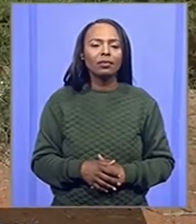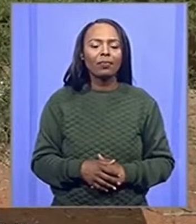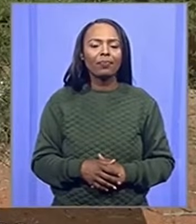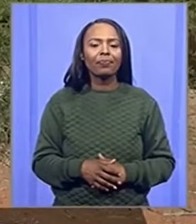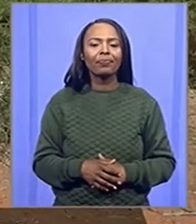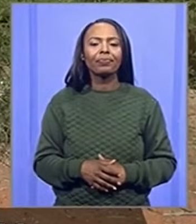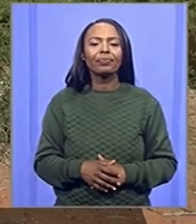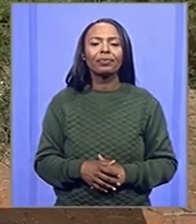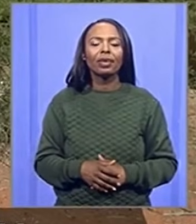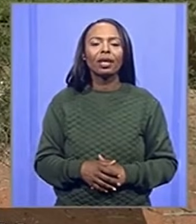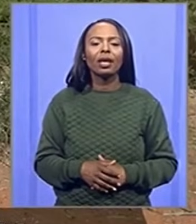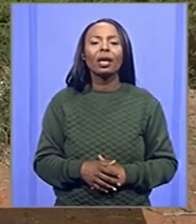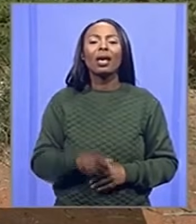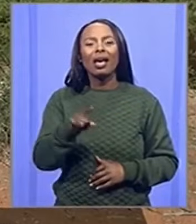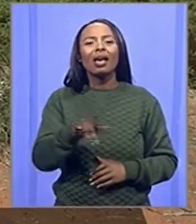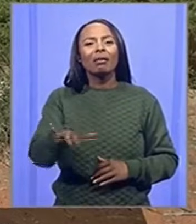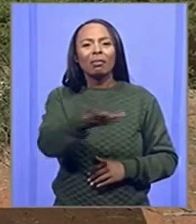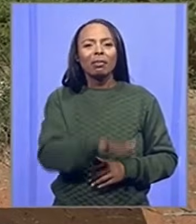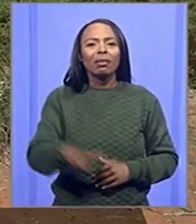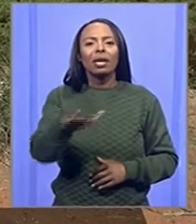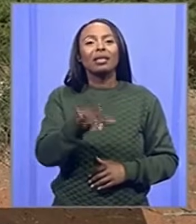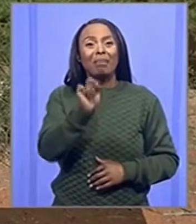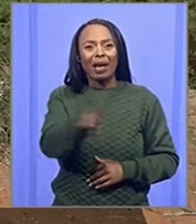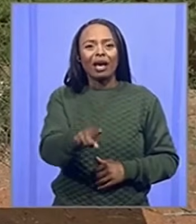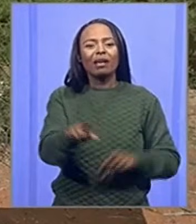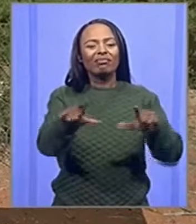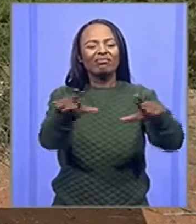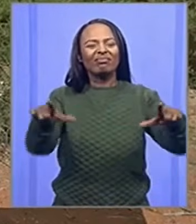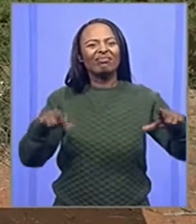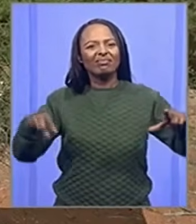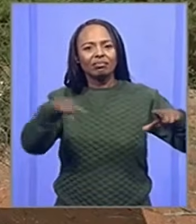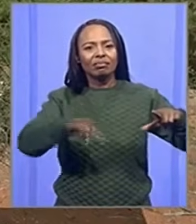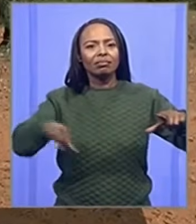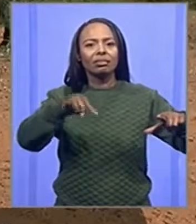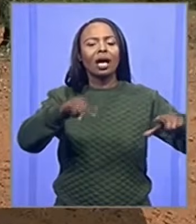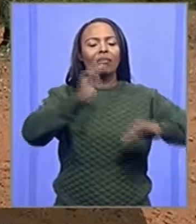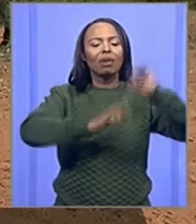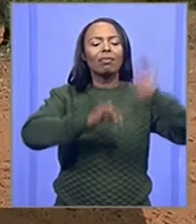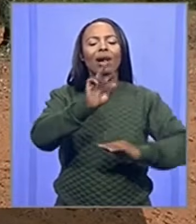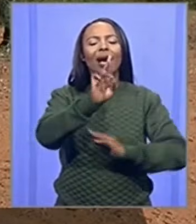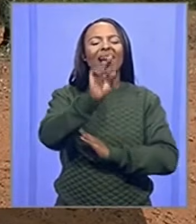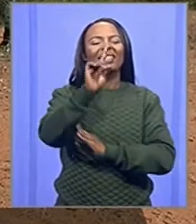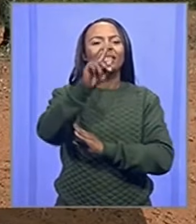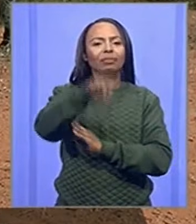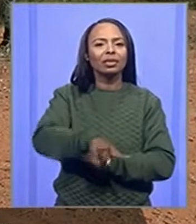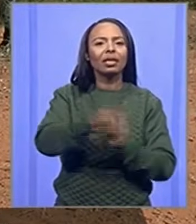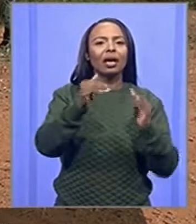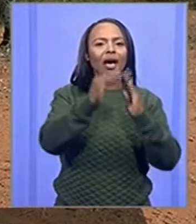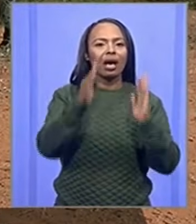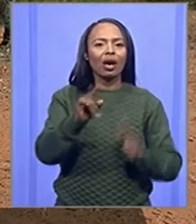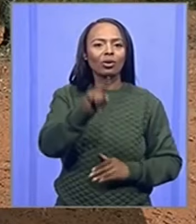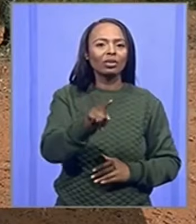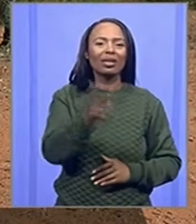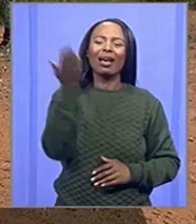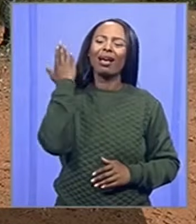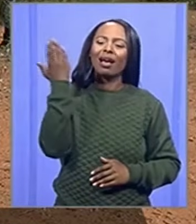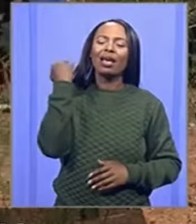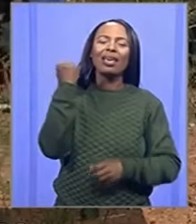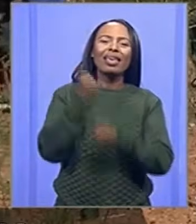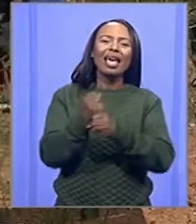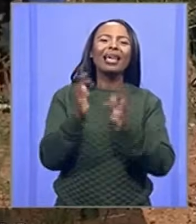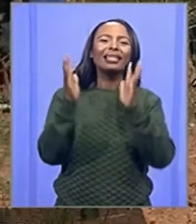Eno ke nngwe ya metheo e go neng go tshwanetswe go agiwa matlo a di-RDP mo go yone dingwaga di le 10 tse di fetileng. Baagi ba